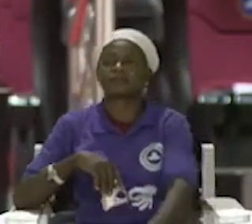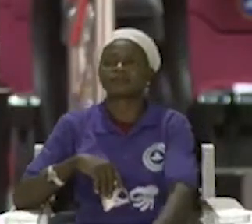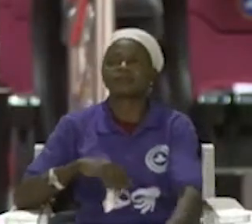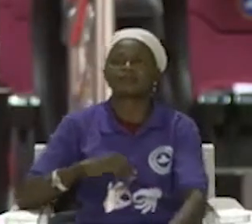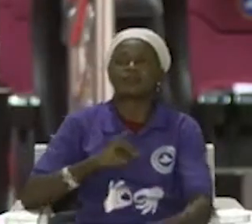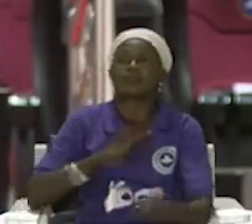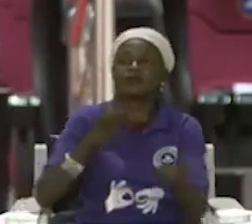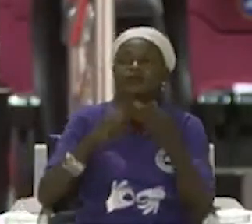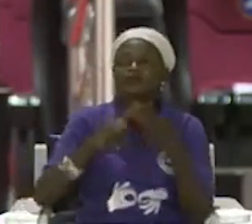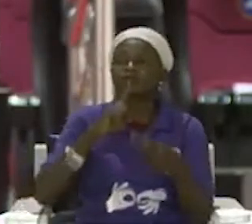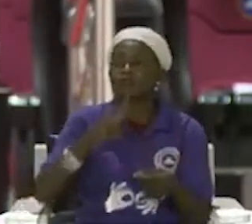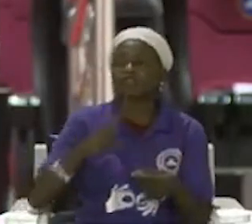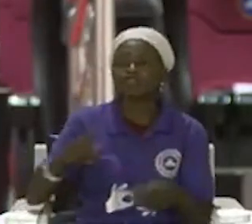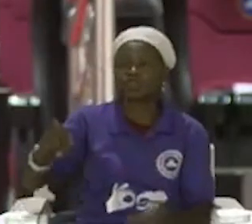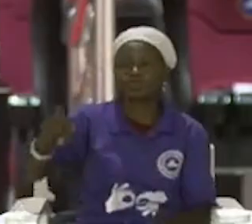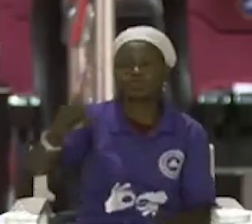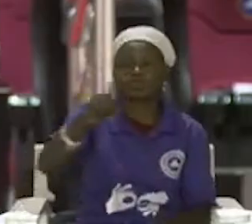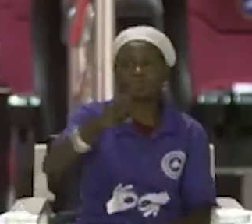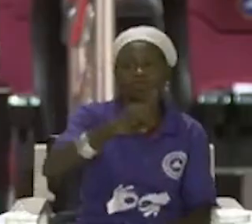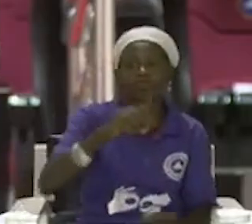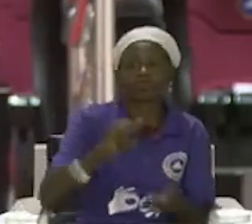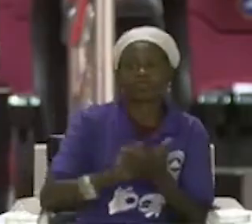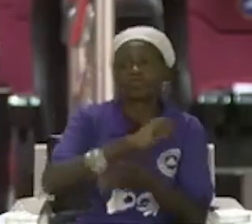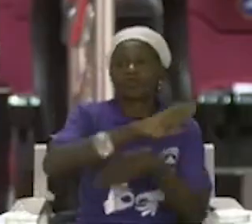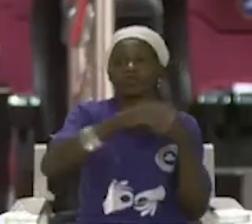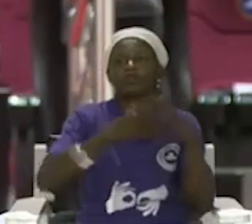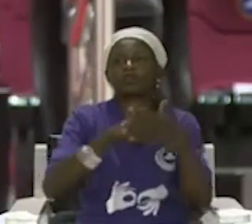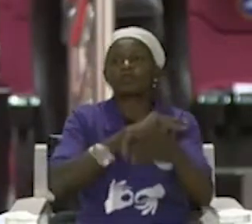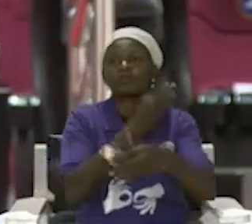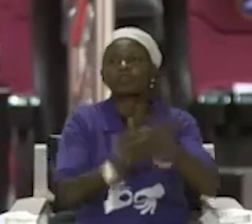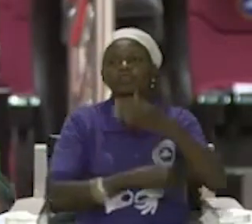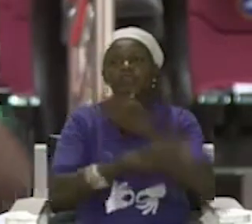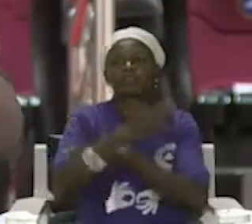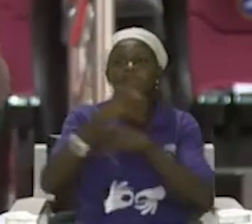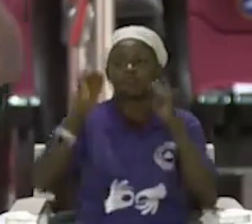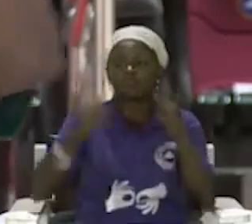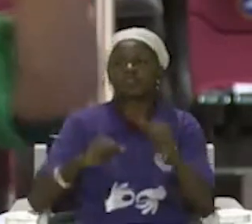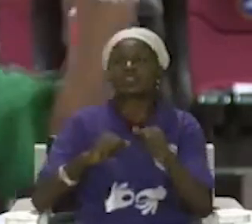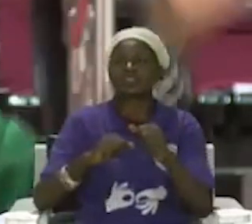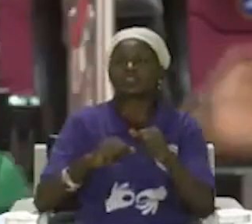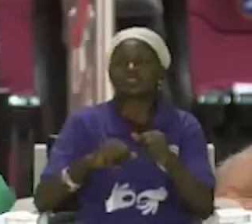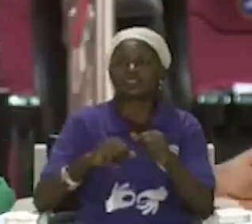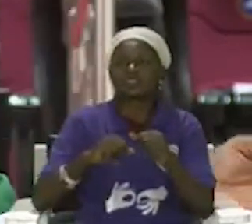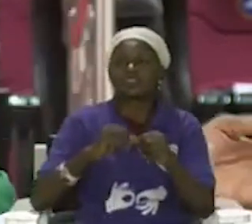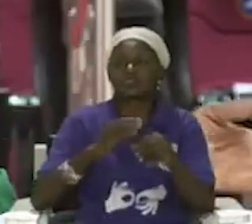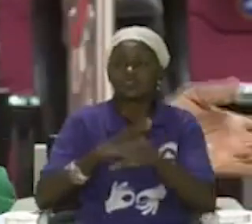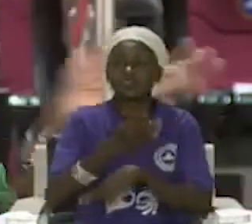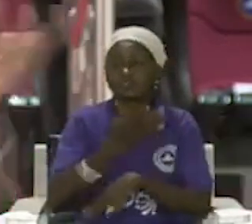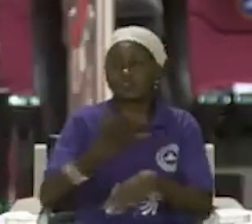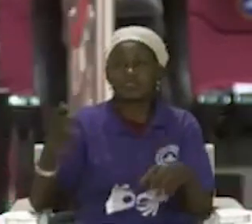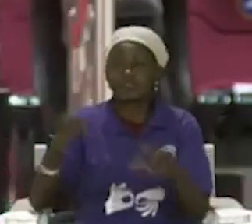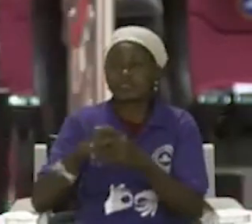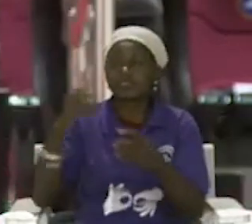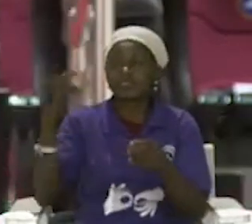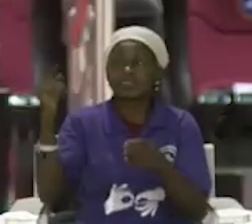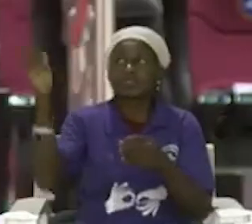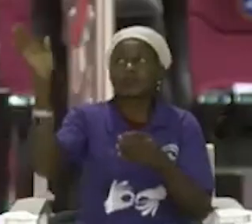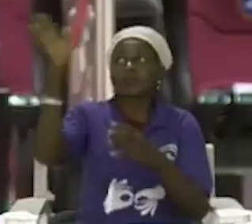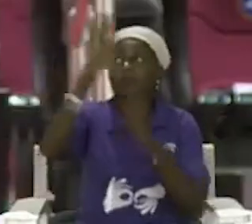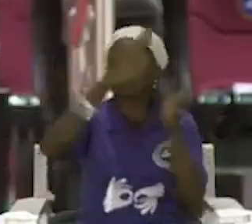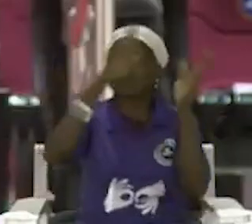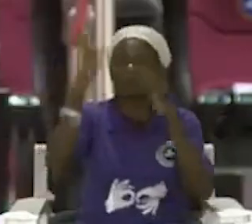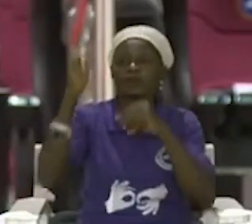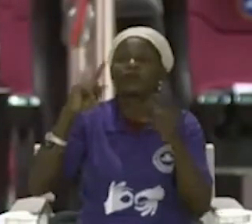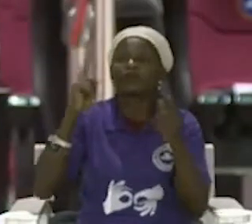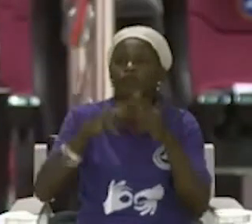I want to assure you that the Almighty God can cause the things in the atmosphere